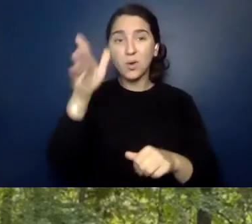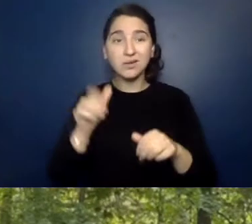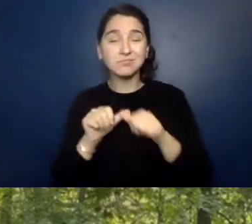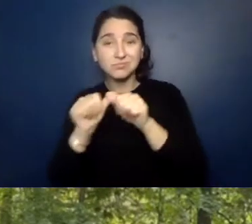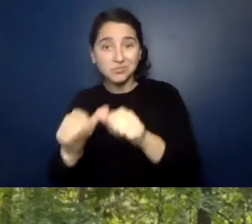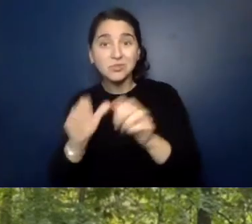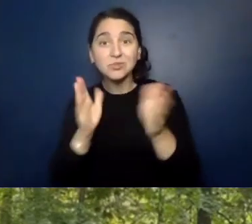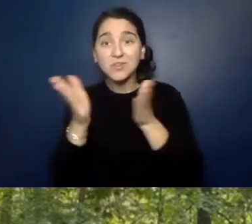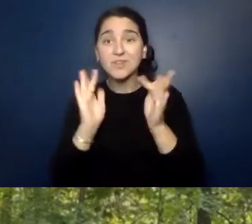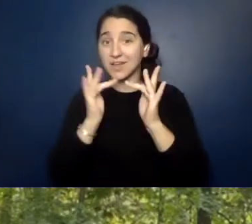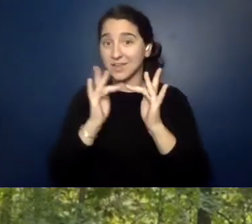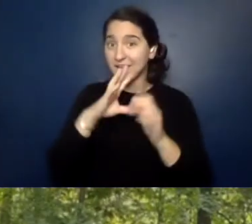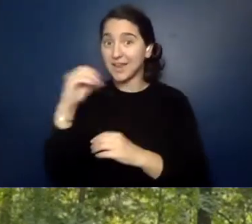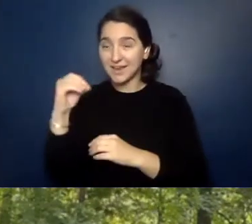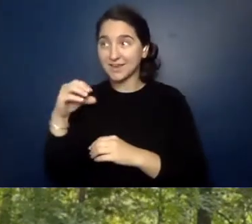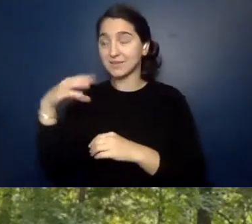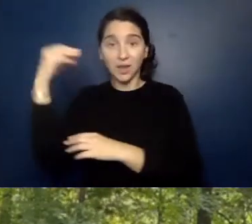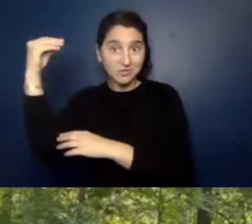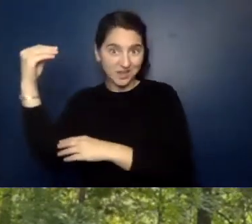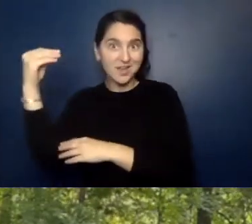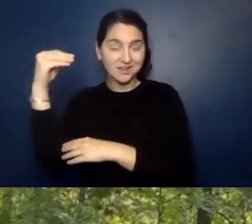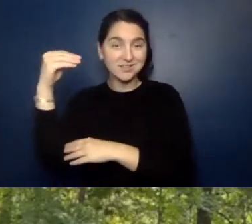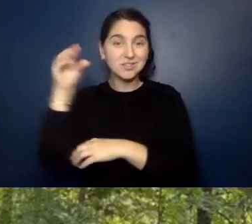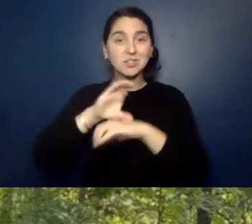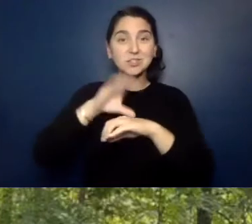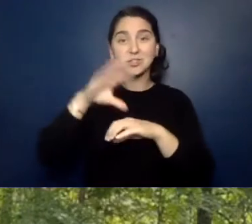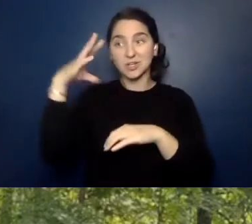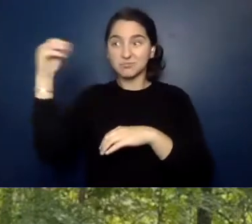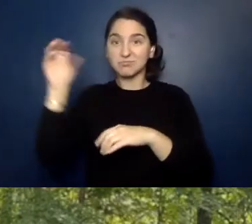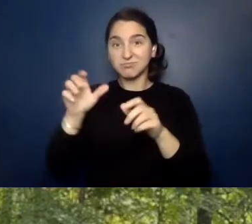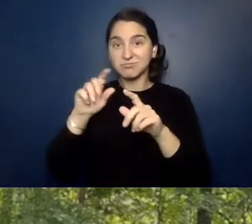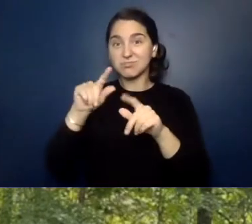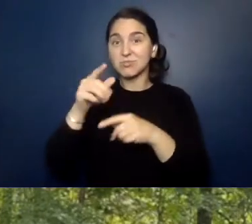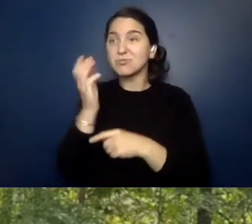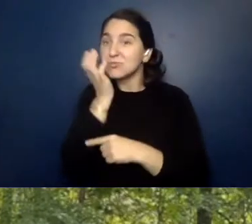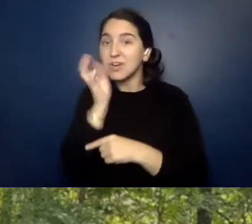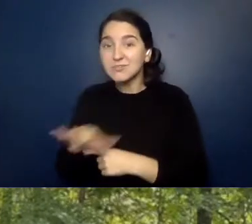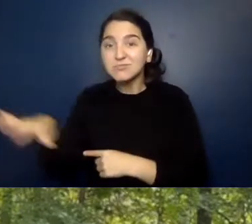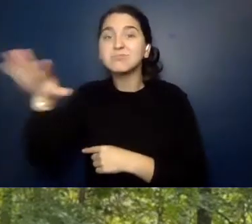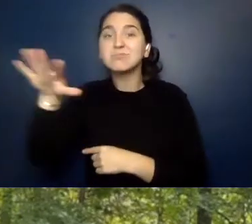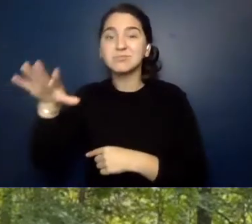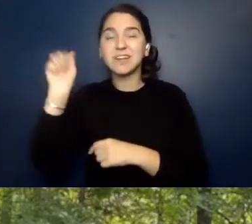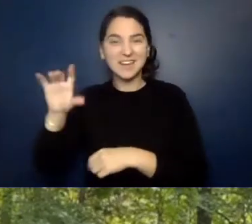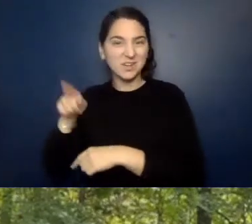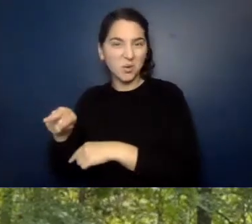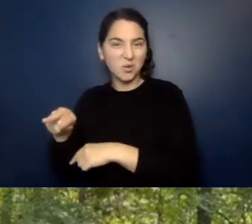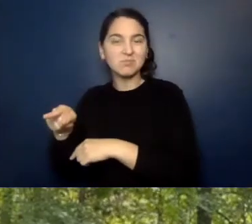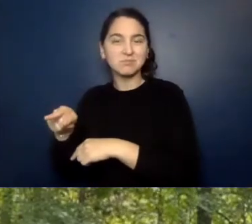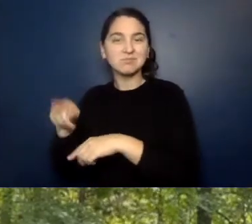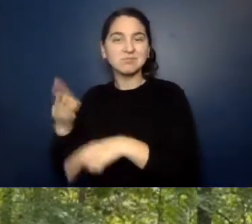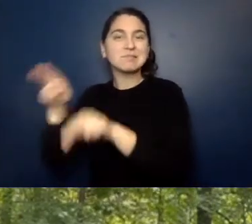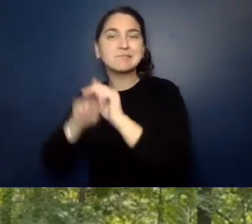and on the first Sunday of the month on the back garden at the meeting house. We hope that some of you will be joining us today at 11